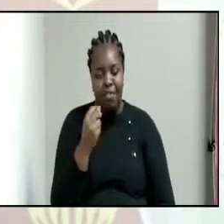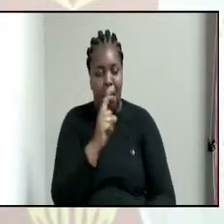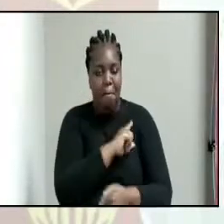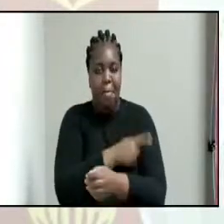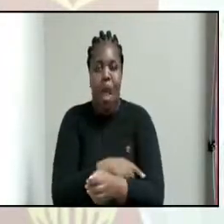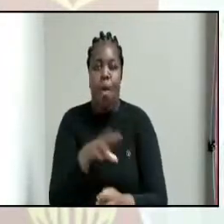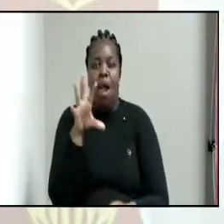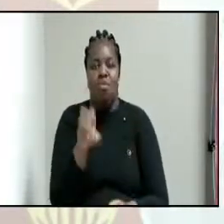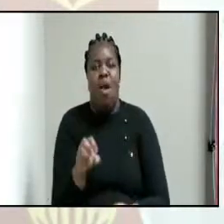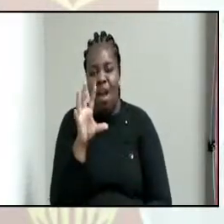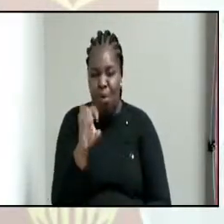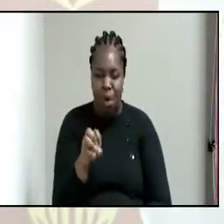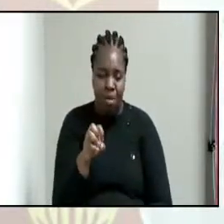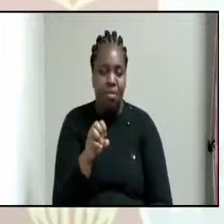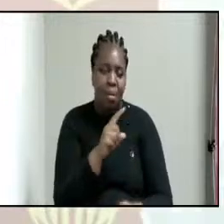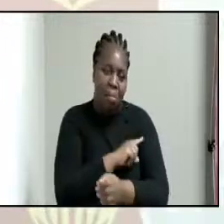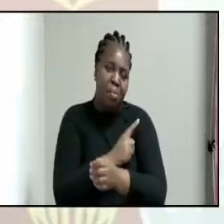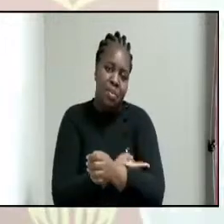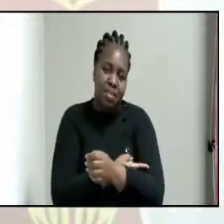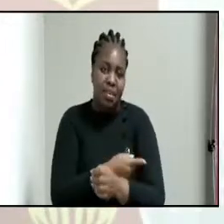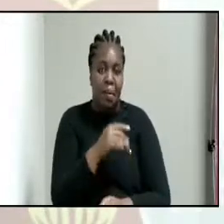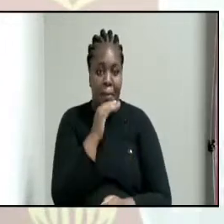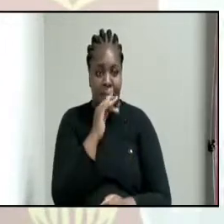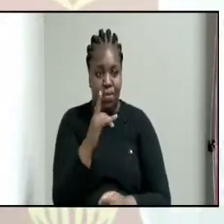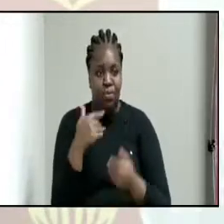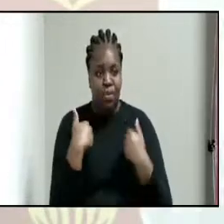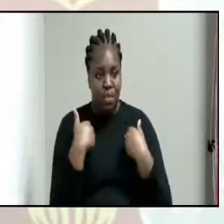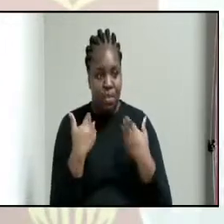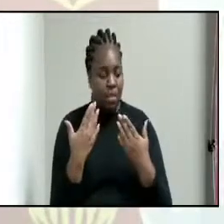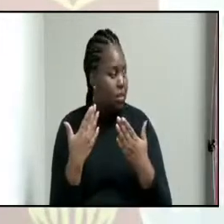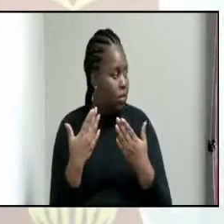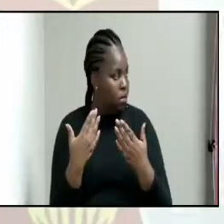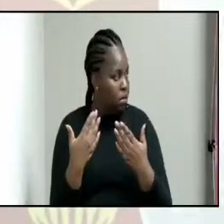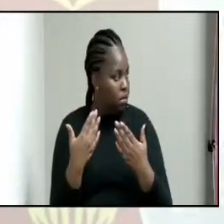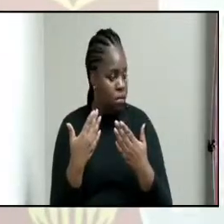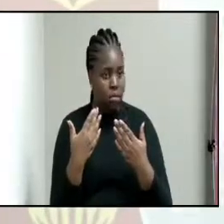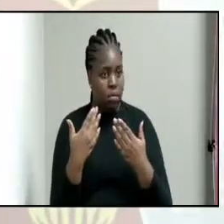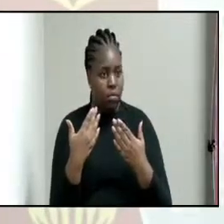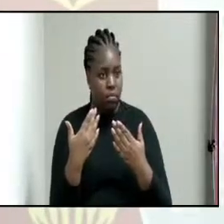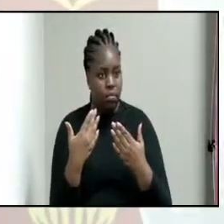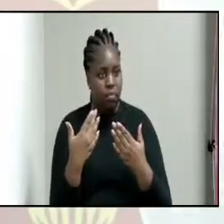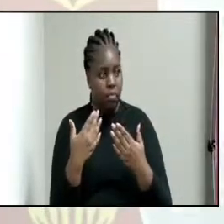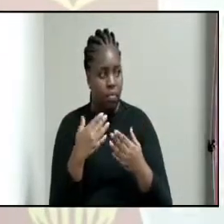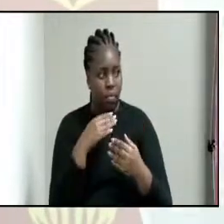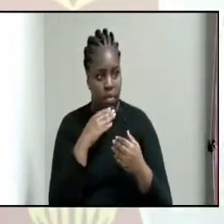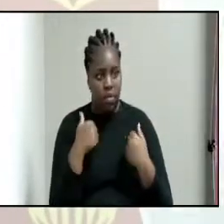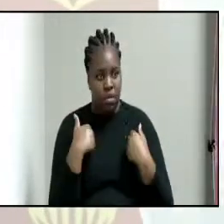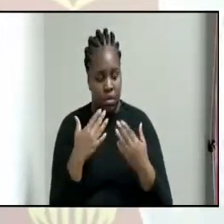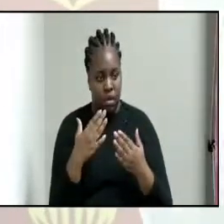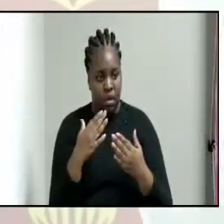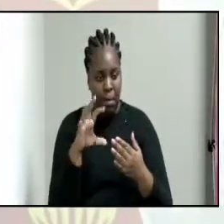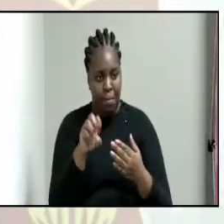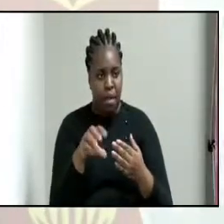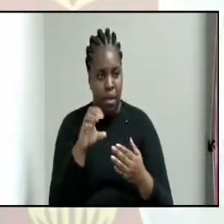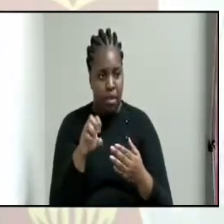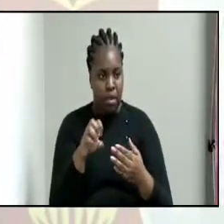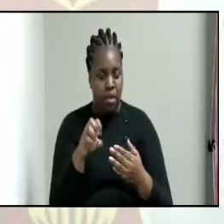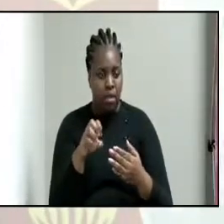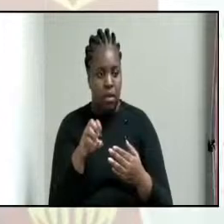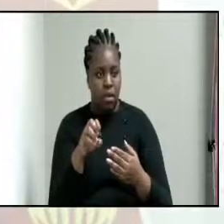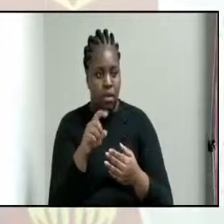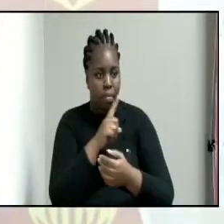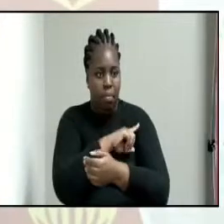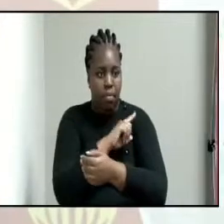as well as biting powers. We start with the barking powers, consultative